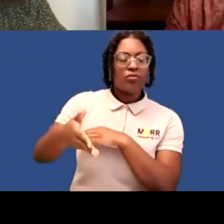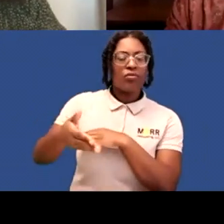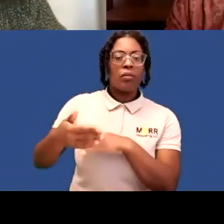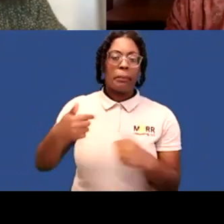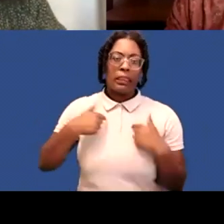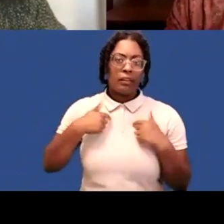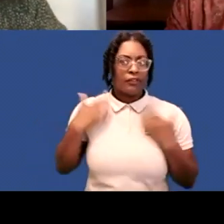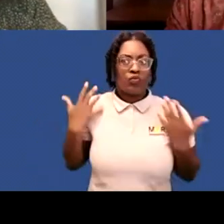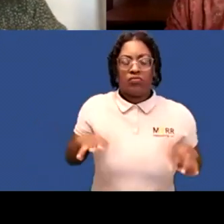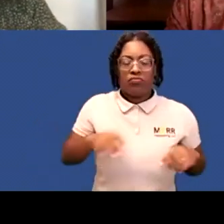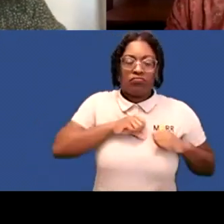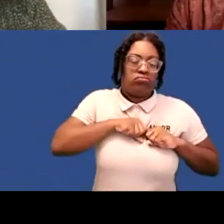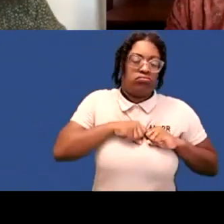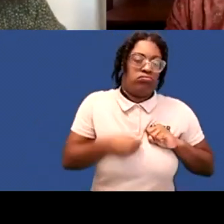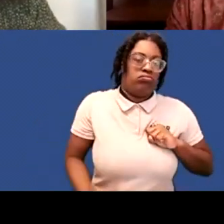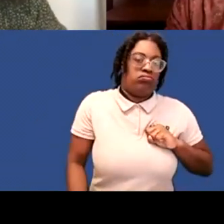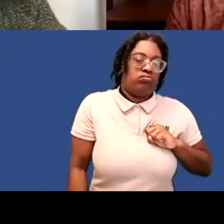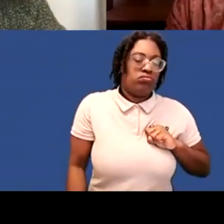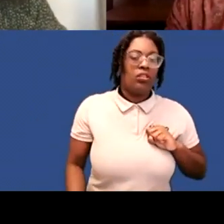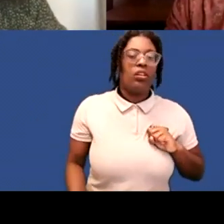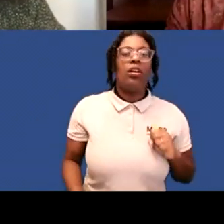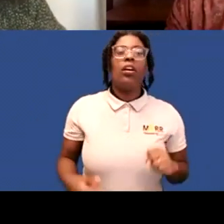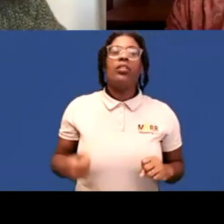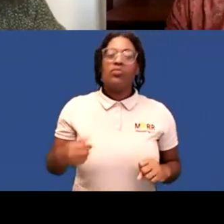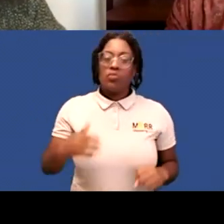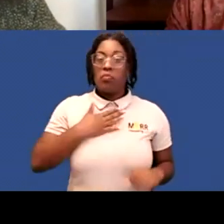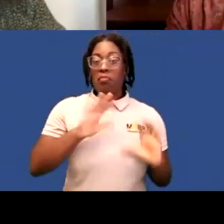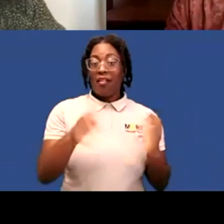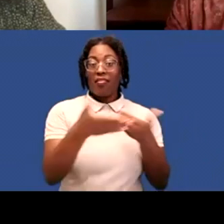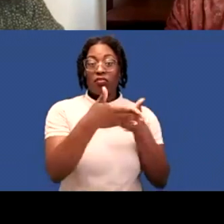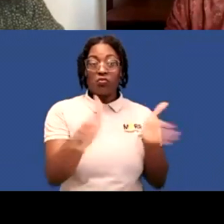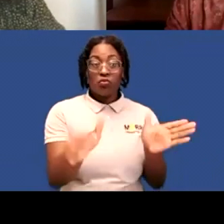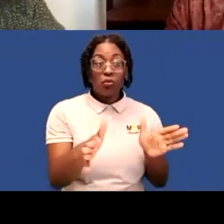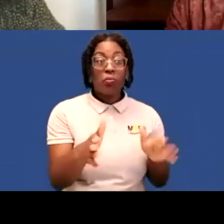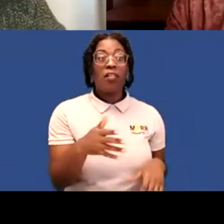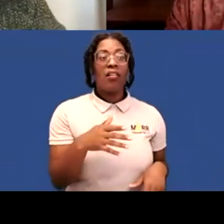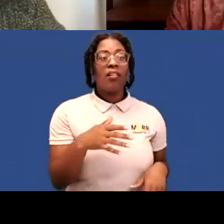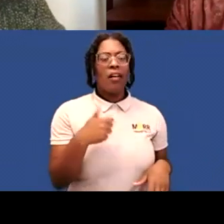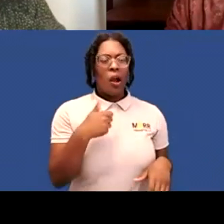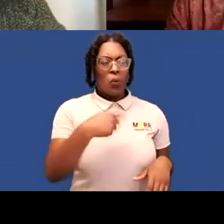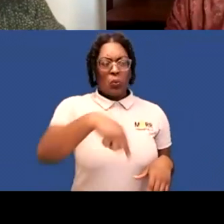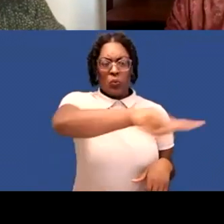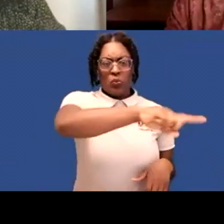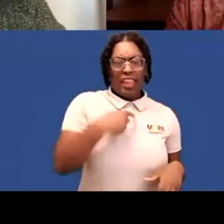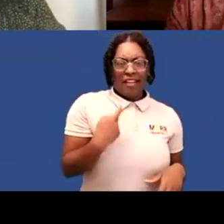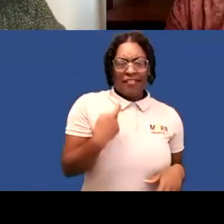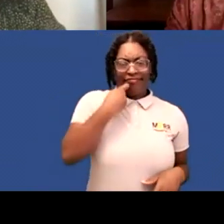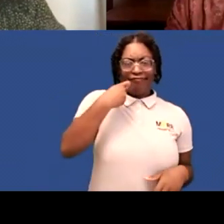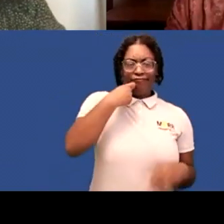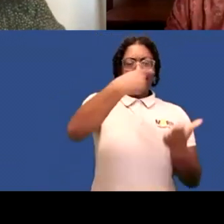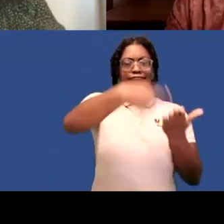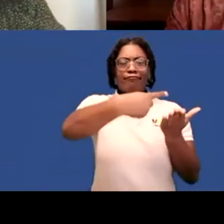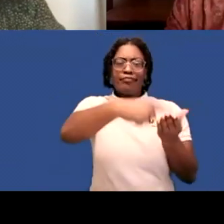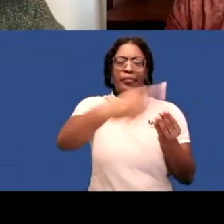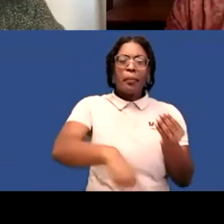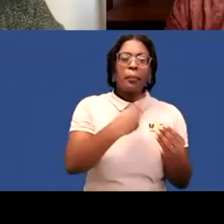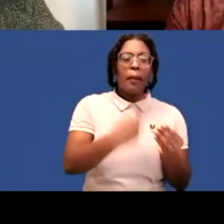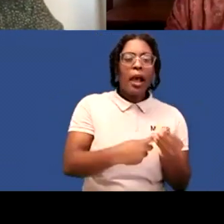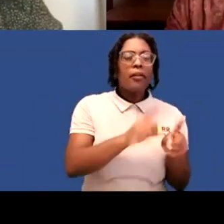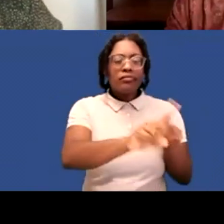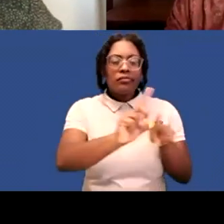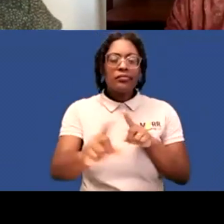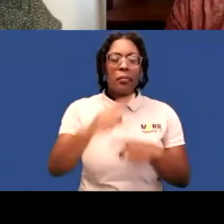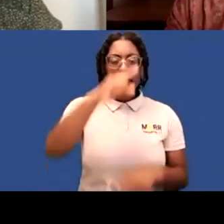is Beautiful unit. They've just done these amazing poems. We've been talking about all the Black contributions. So I know that they're on